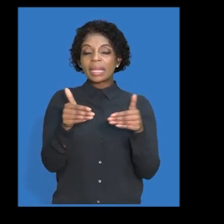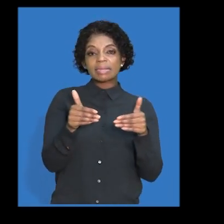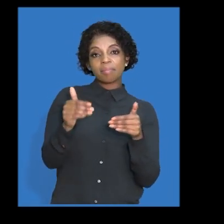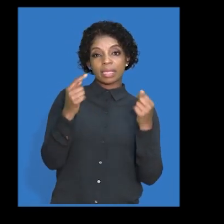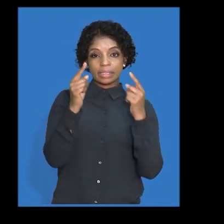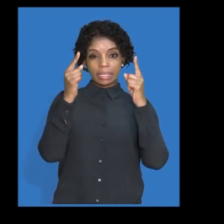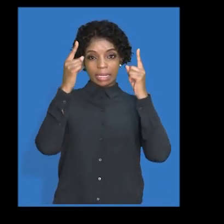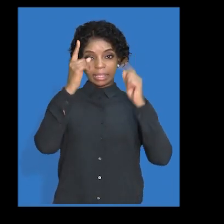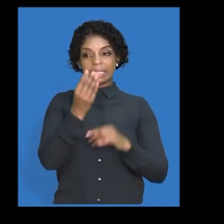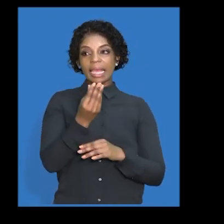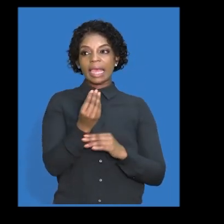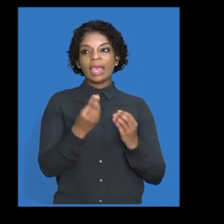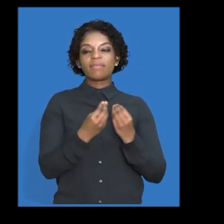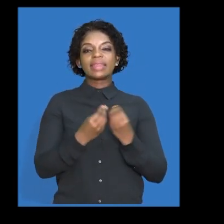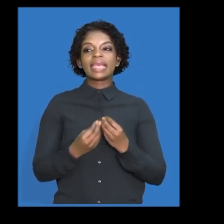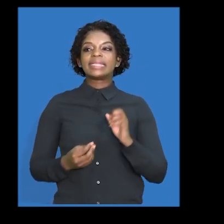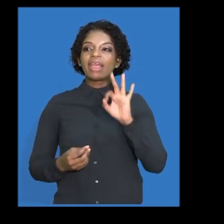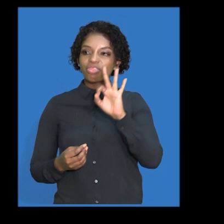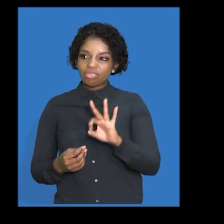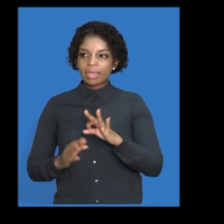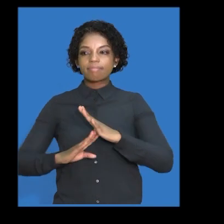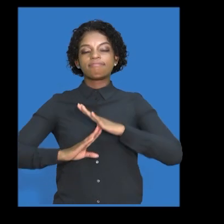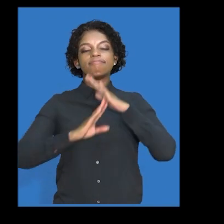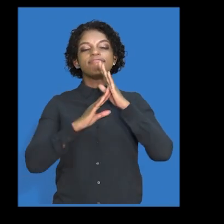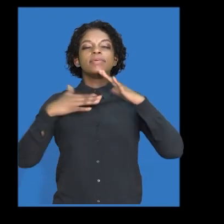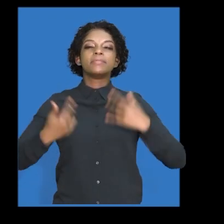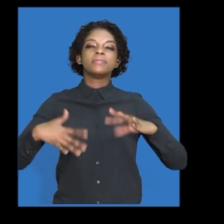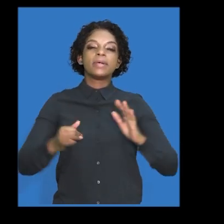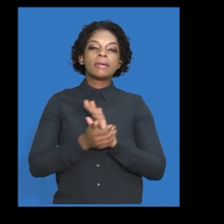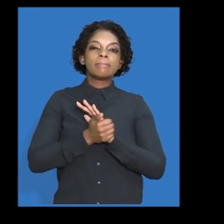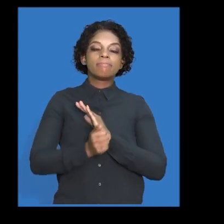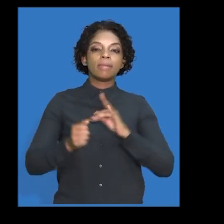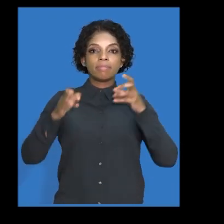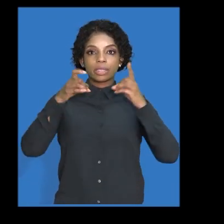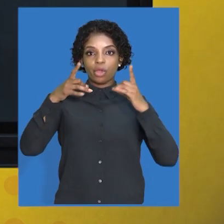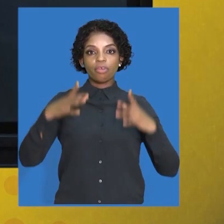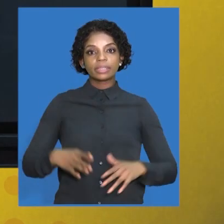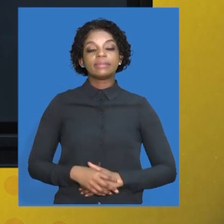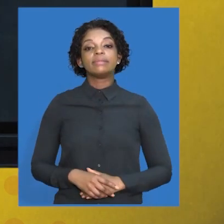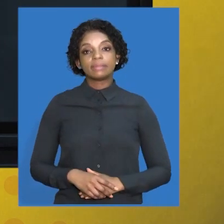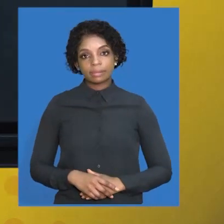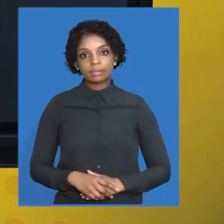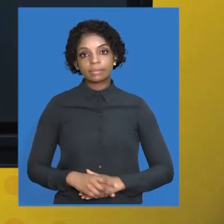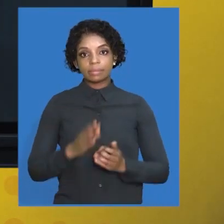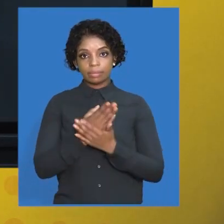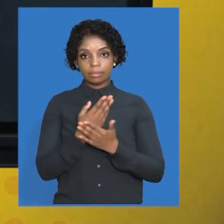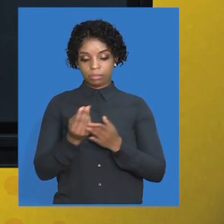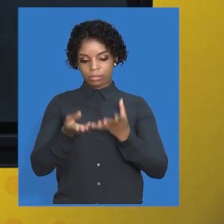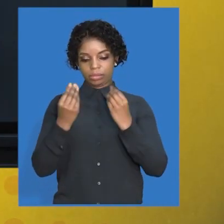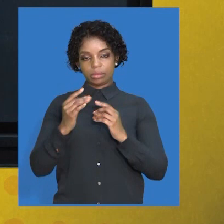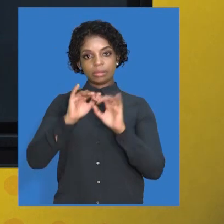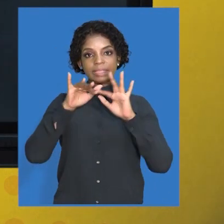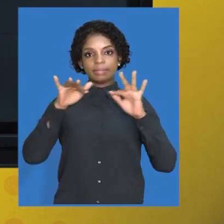3 competent or highly skilled directors. Right, so we can go out and we can get the best people to run